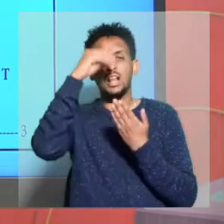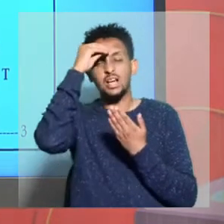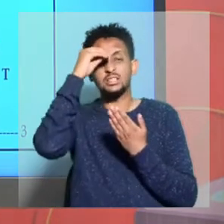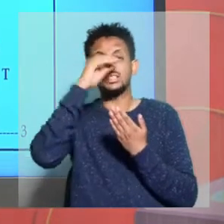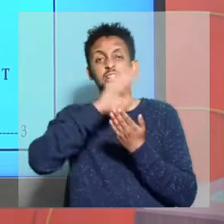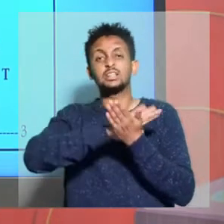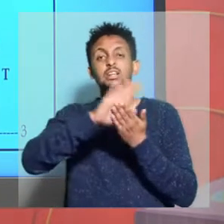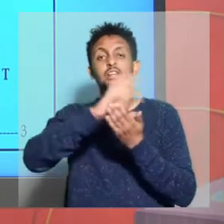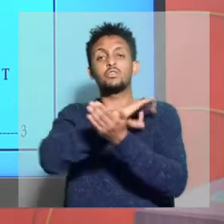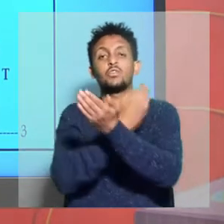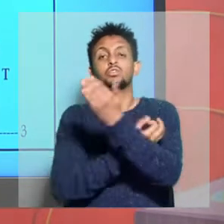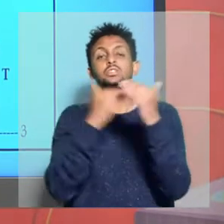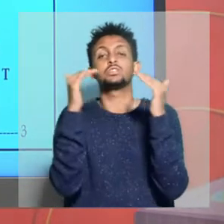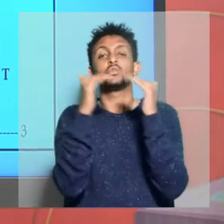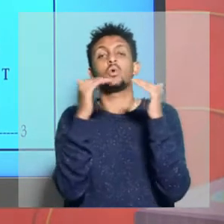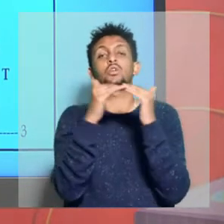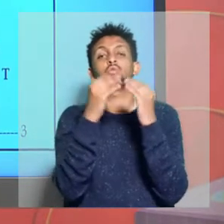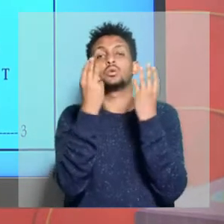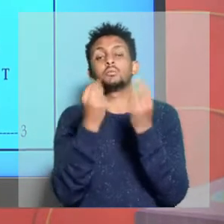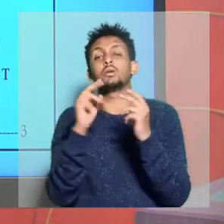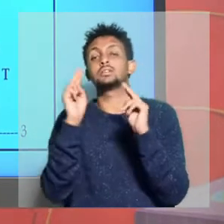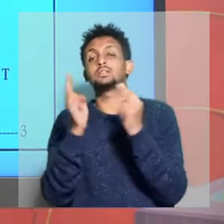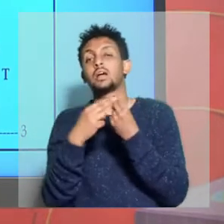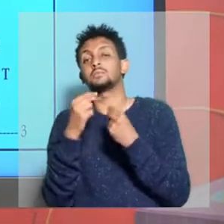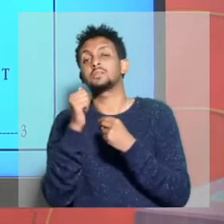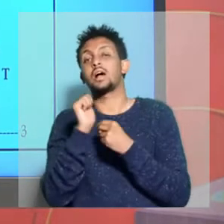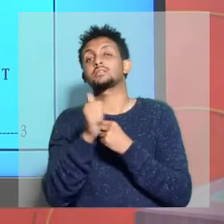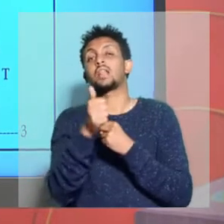the net force is equals to mass times